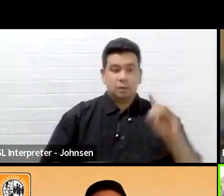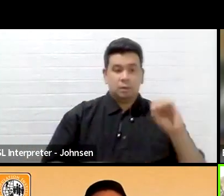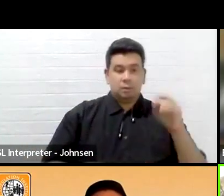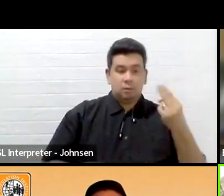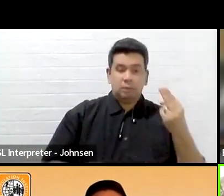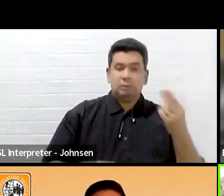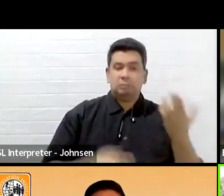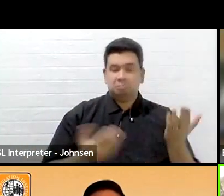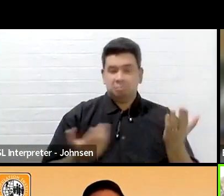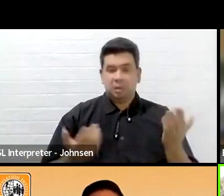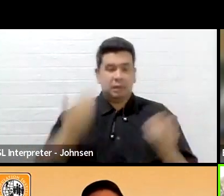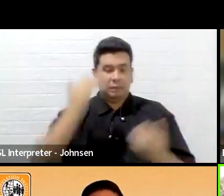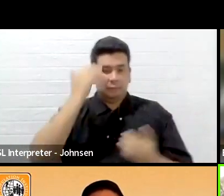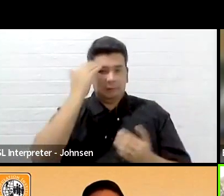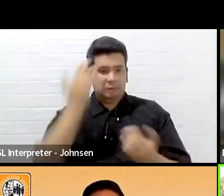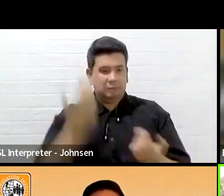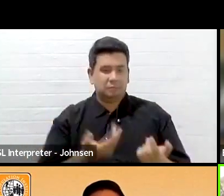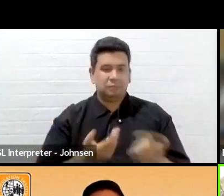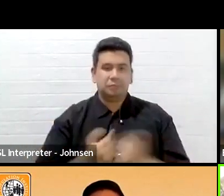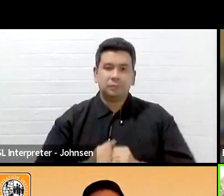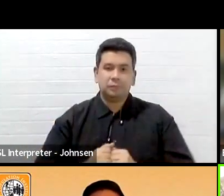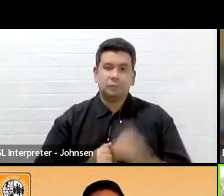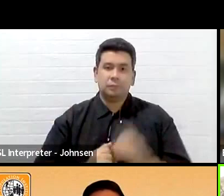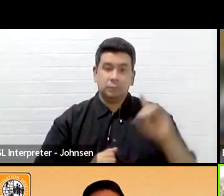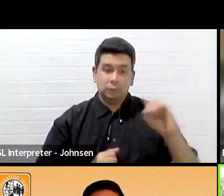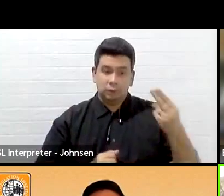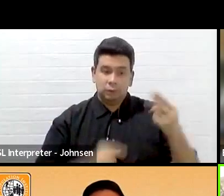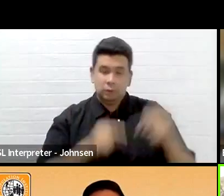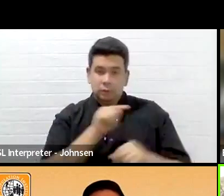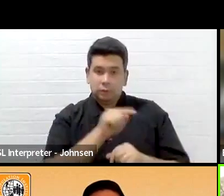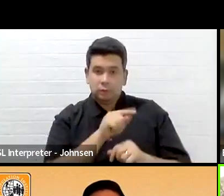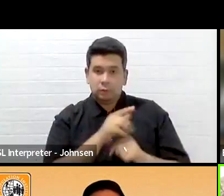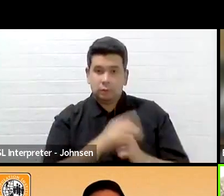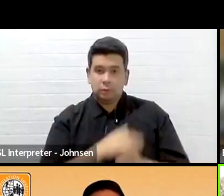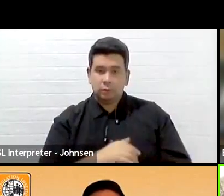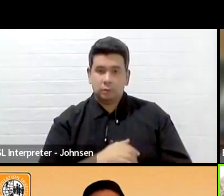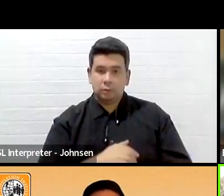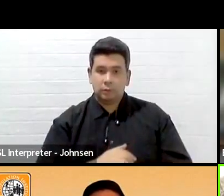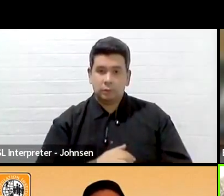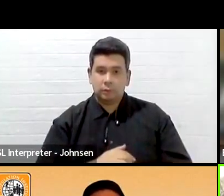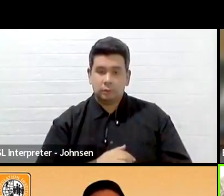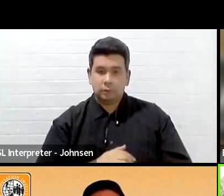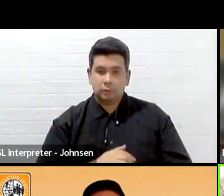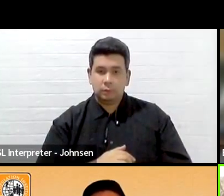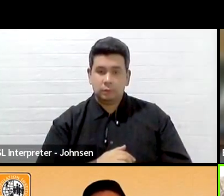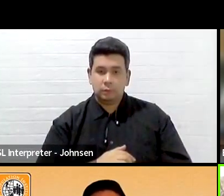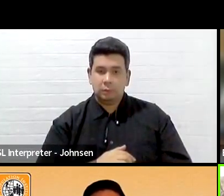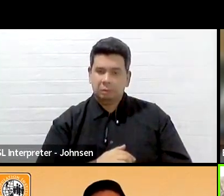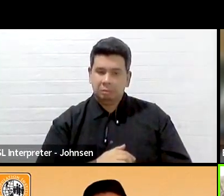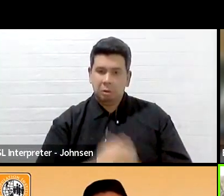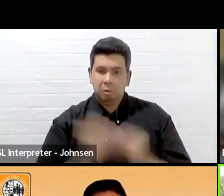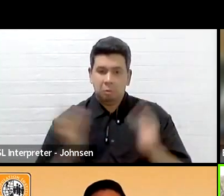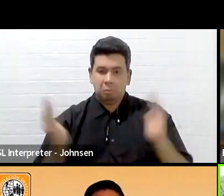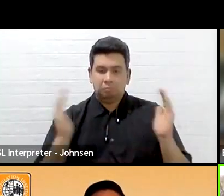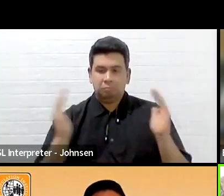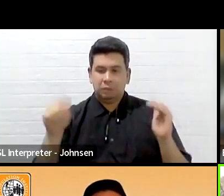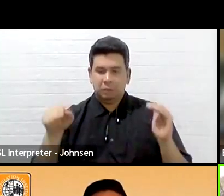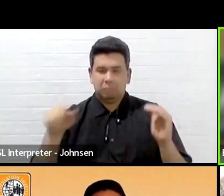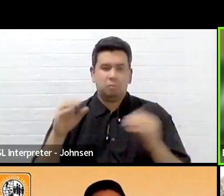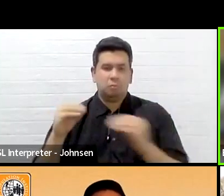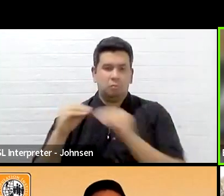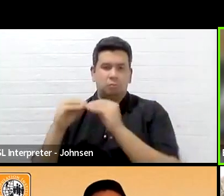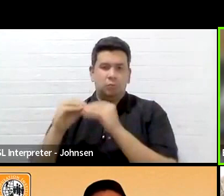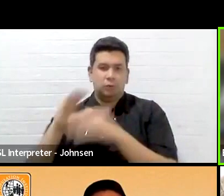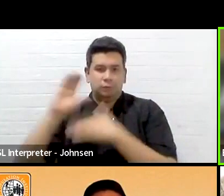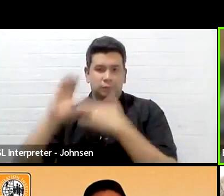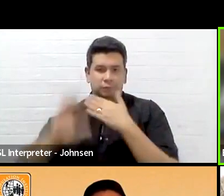But inherently, the DOH report is a subset of the PSA data.